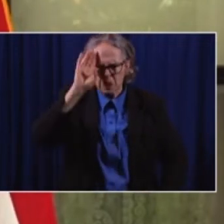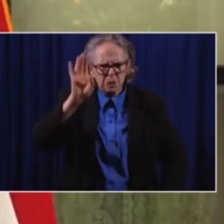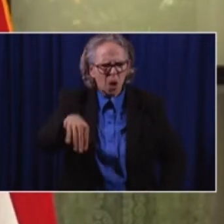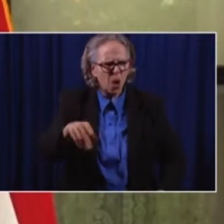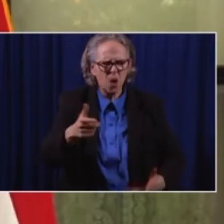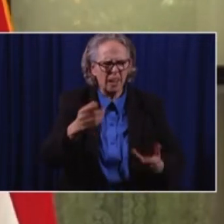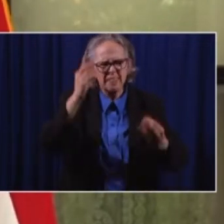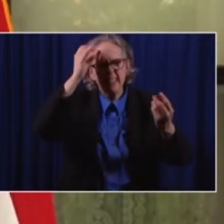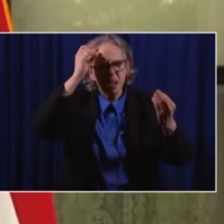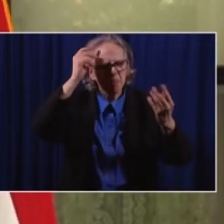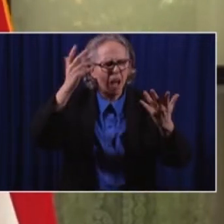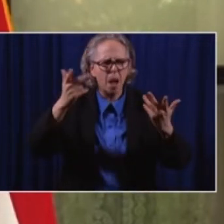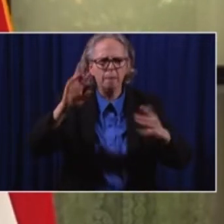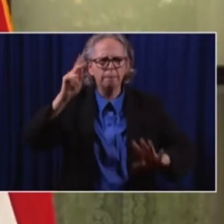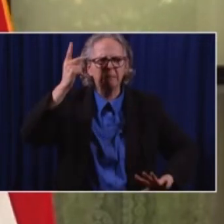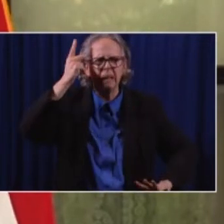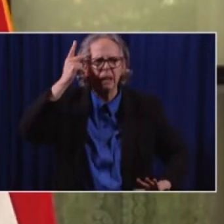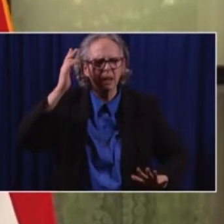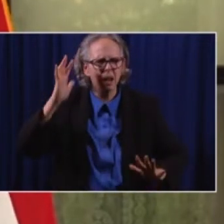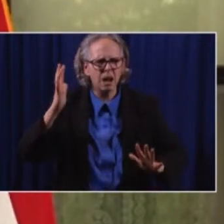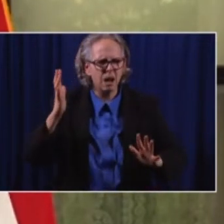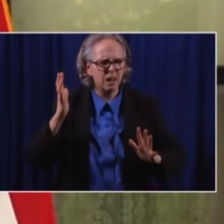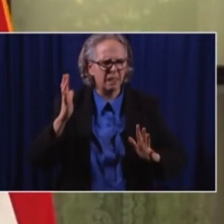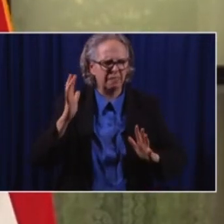This is outside our political process.